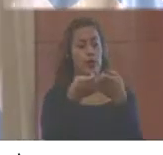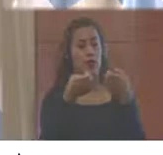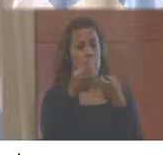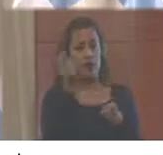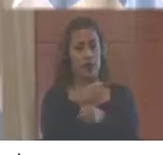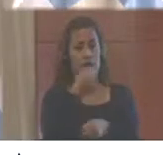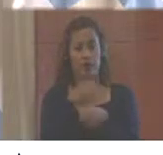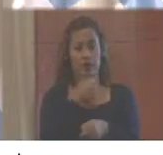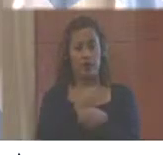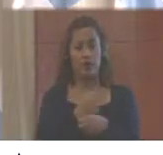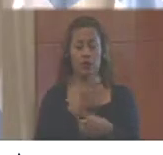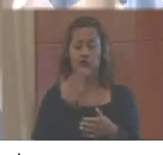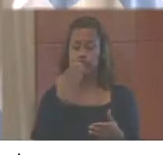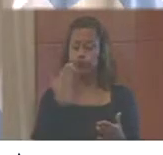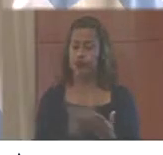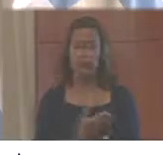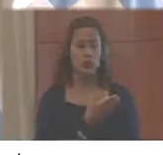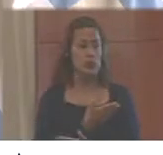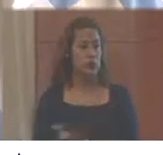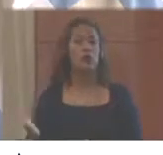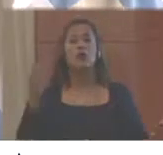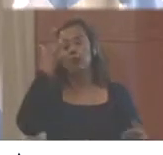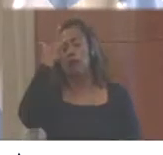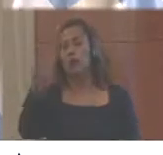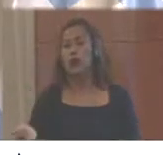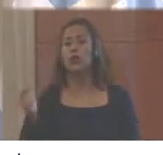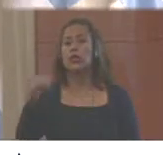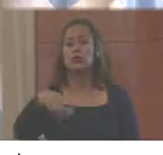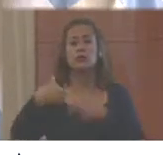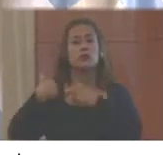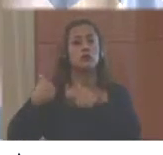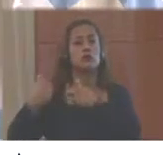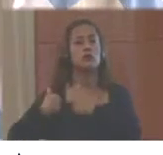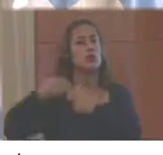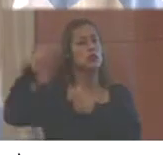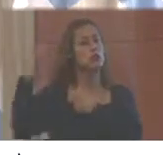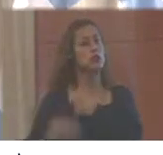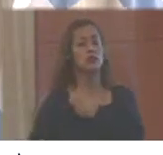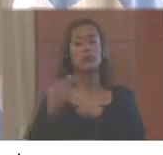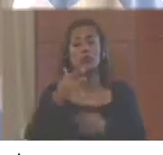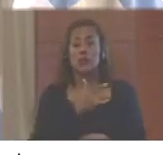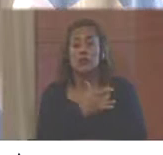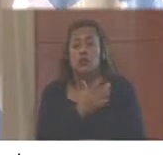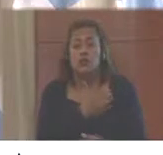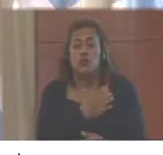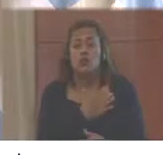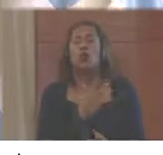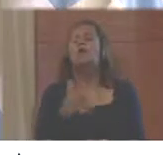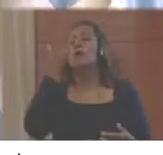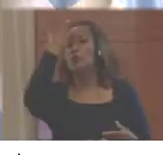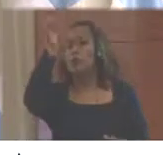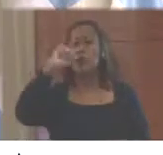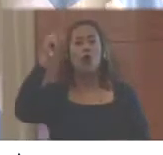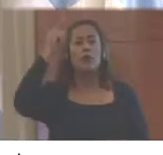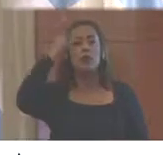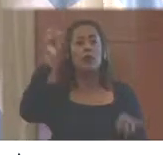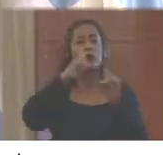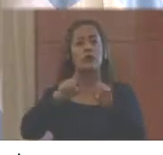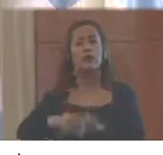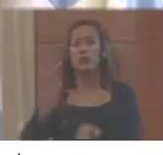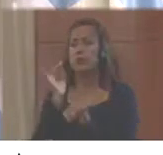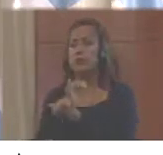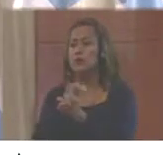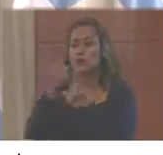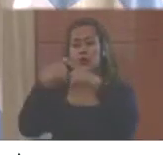event possible, where we find several convergences, such as, and one of the most important